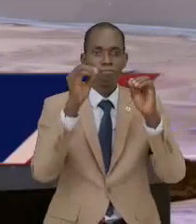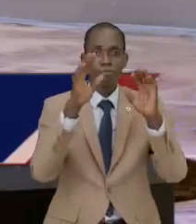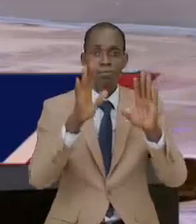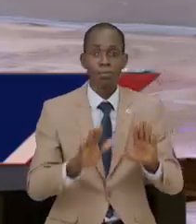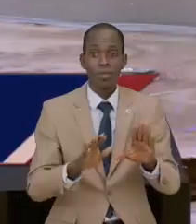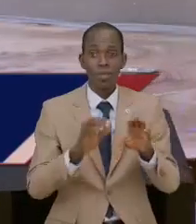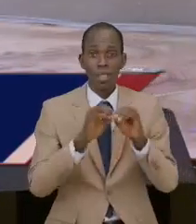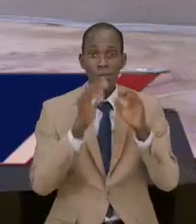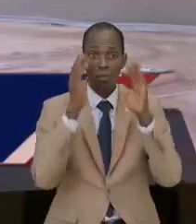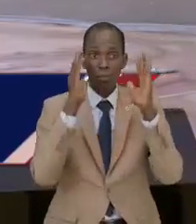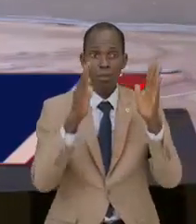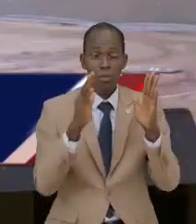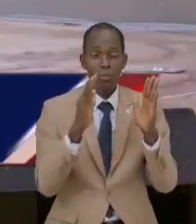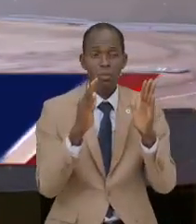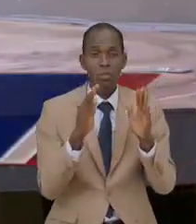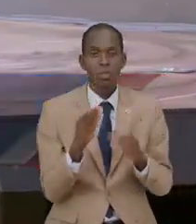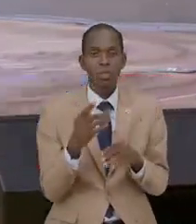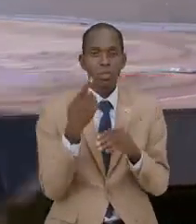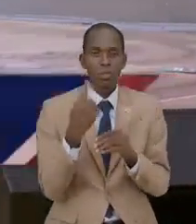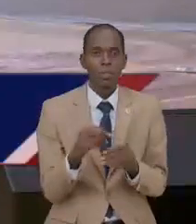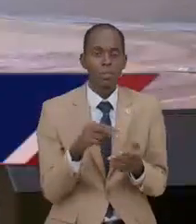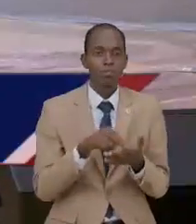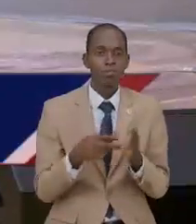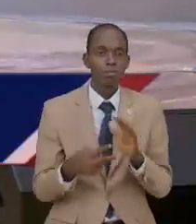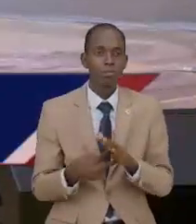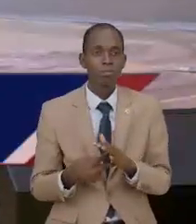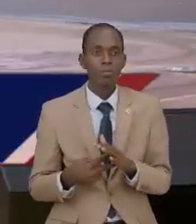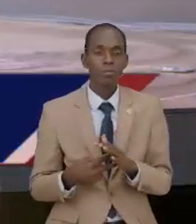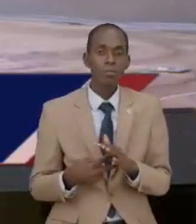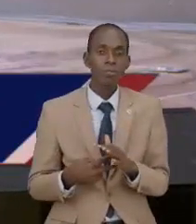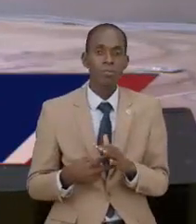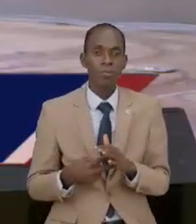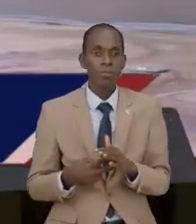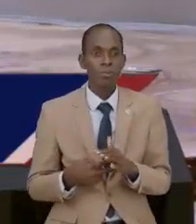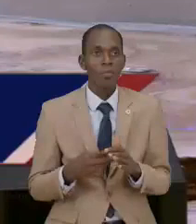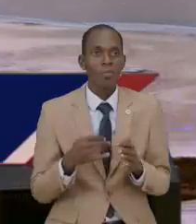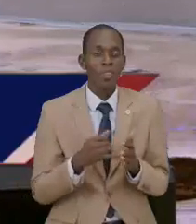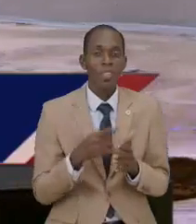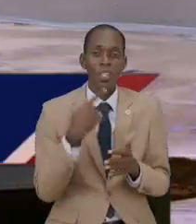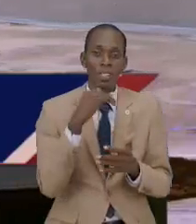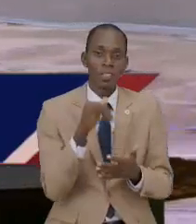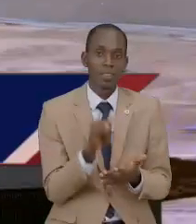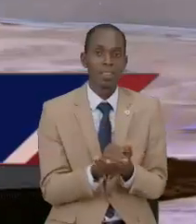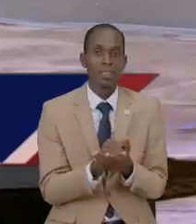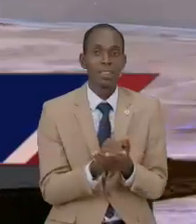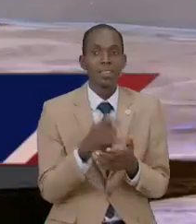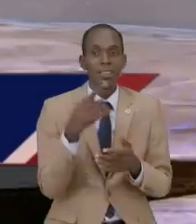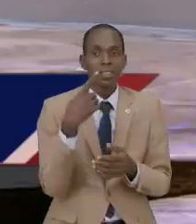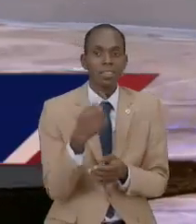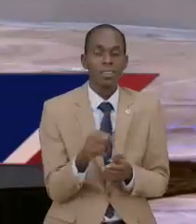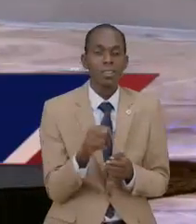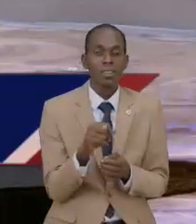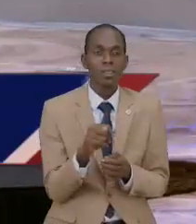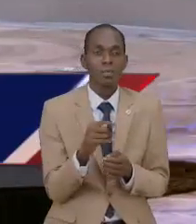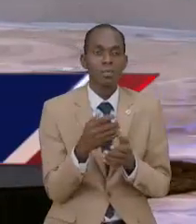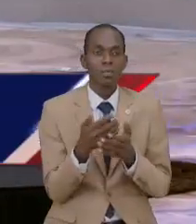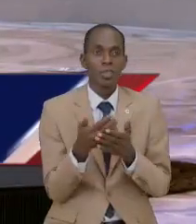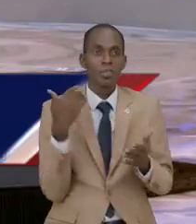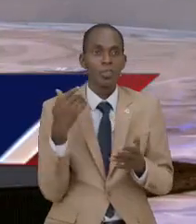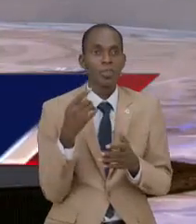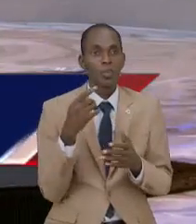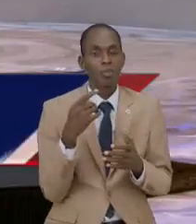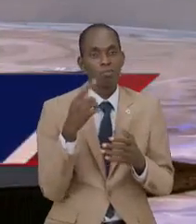focus. We're coming to Galatians chapter 3, verse 23. It says, but before faith